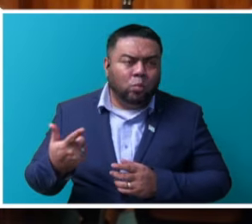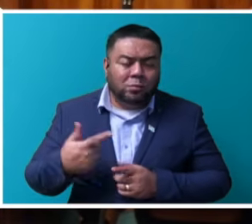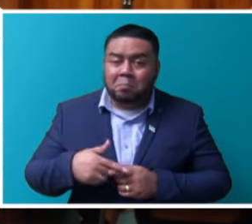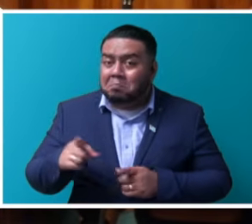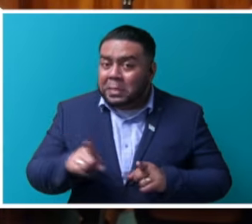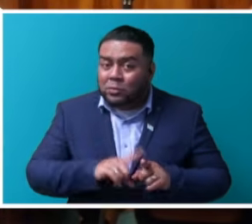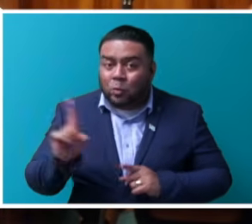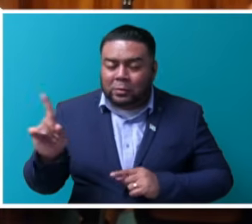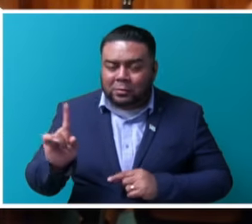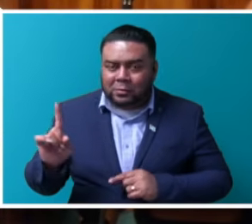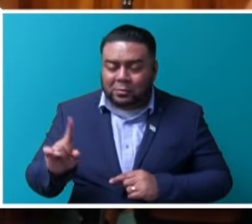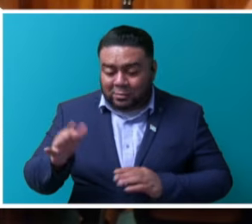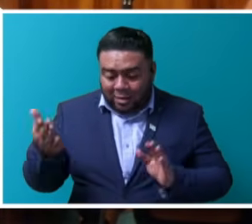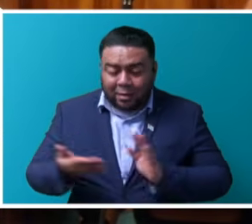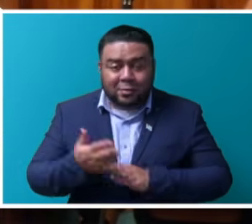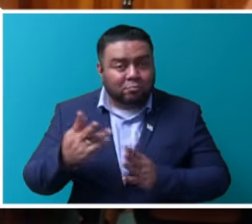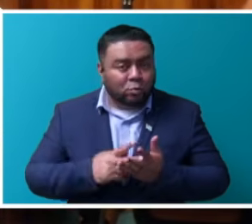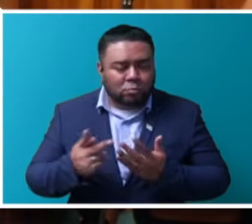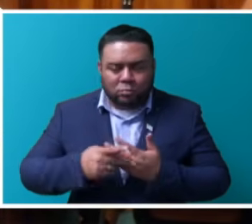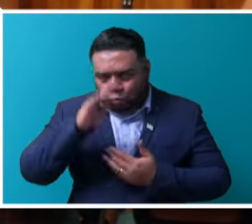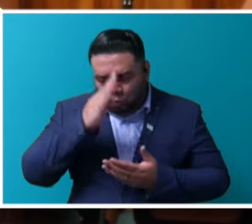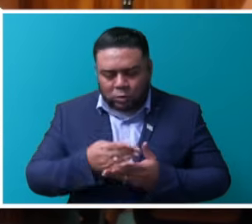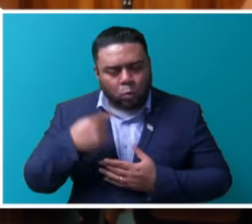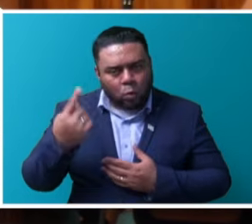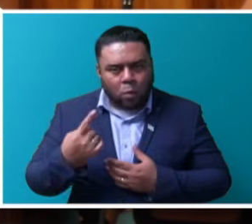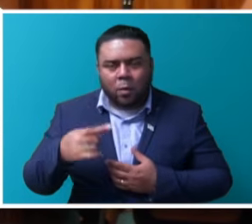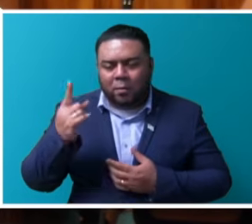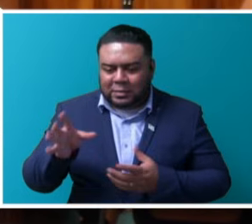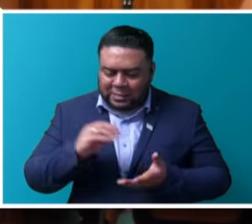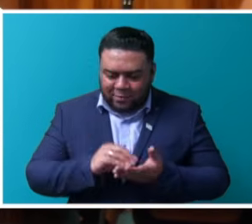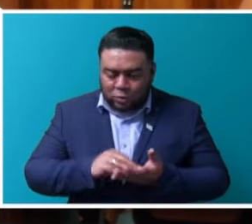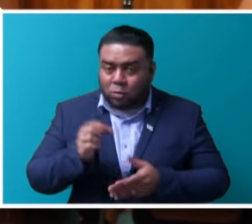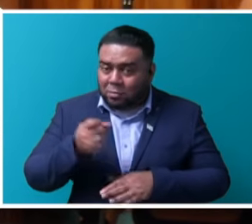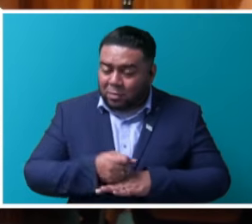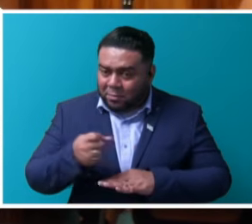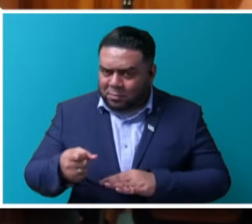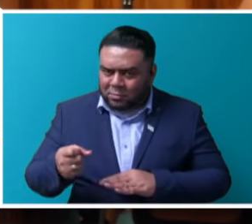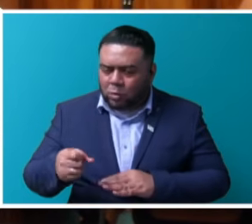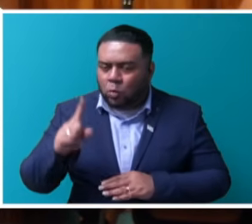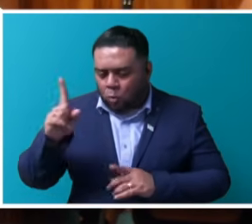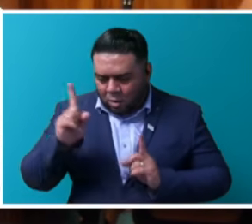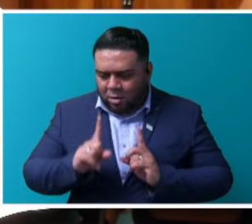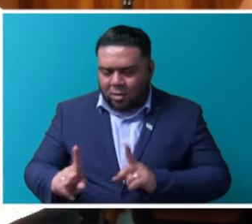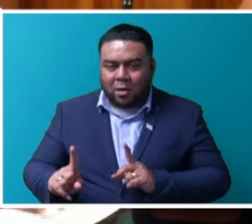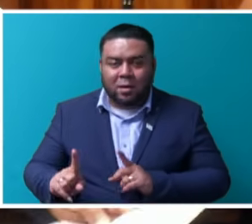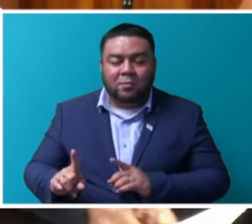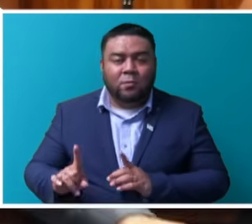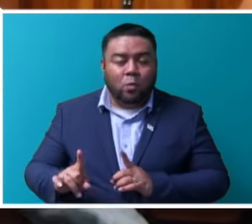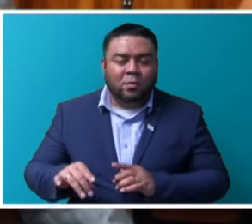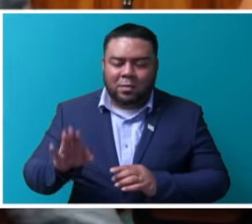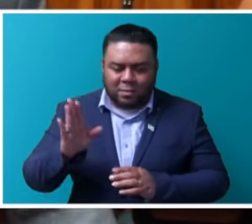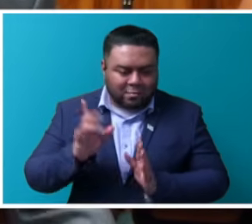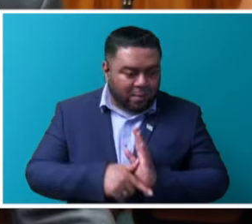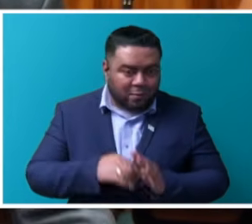means that under this scheme, students will only be required to provide service to the country equivalent to the duration of their study. This is just